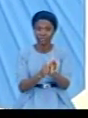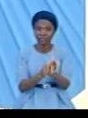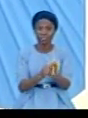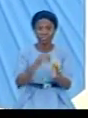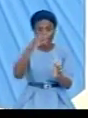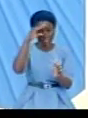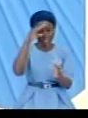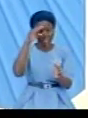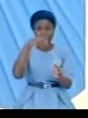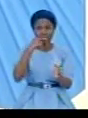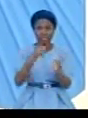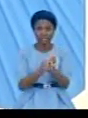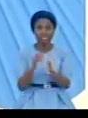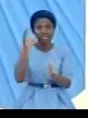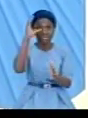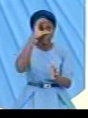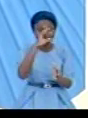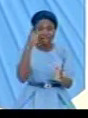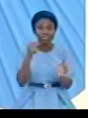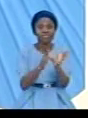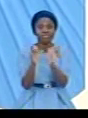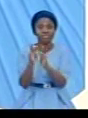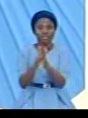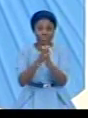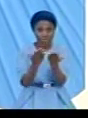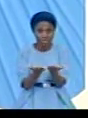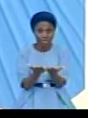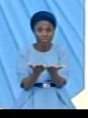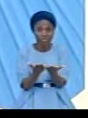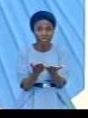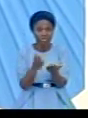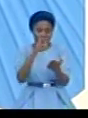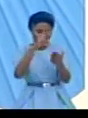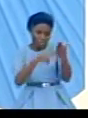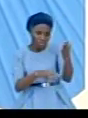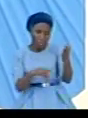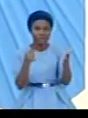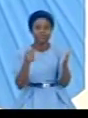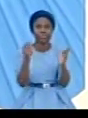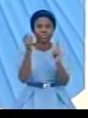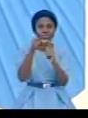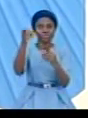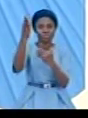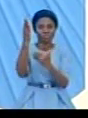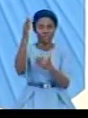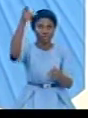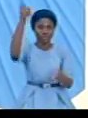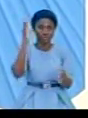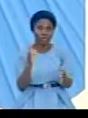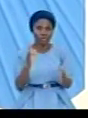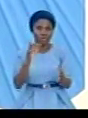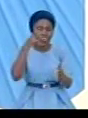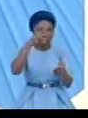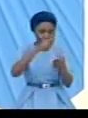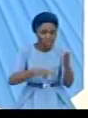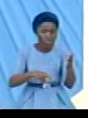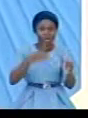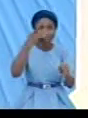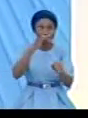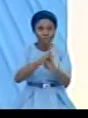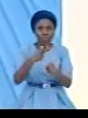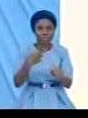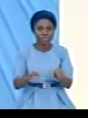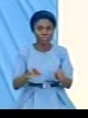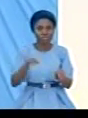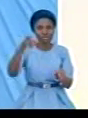the scriptures. Look at the word of God. Look at the promises of God for the believer, and know the promise that